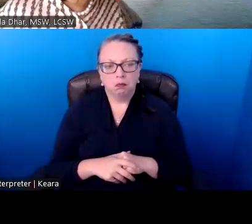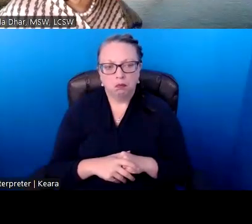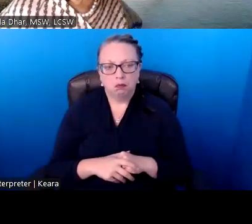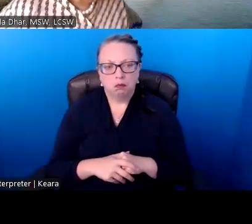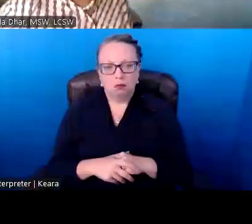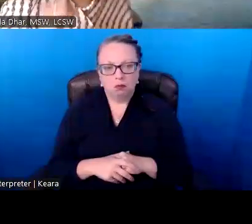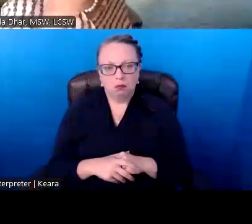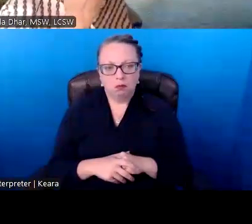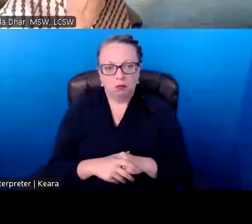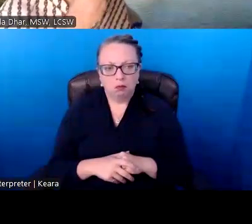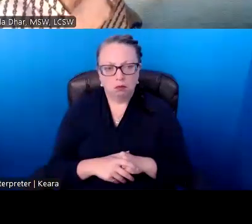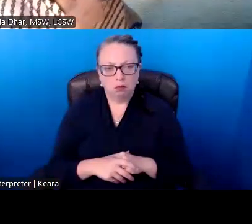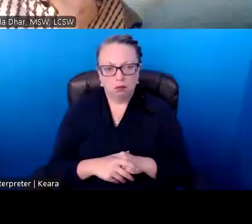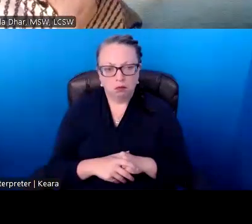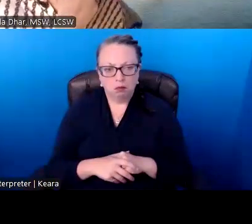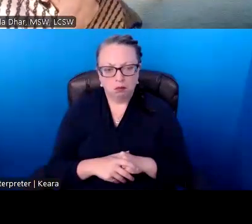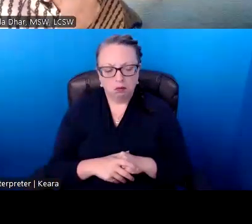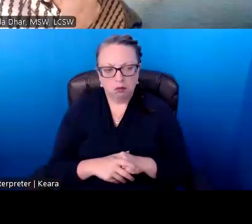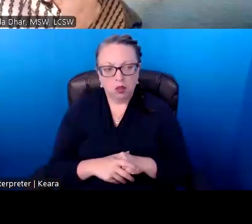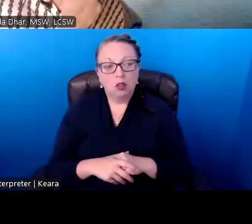with that said,